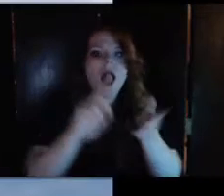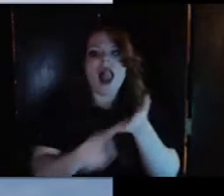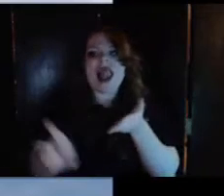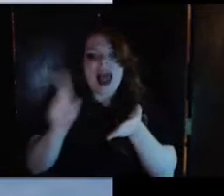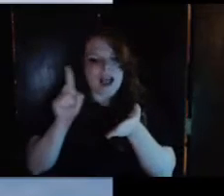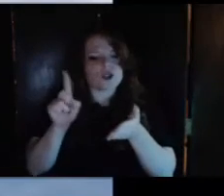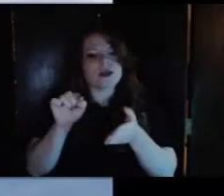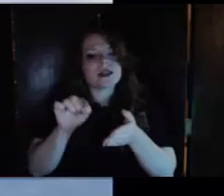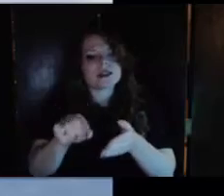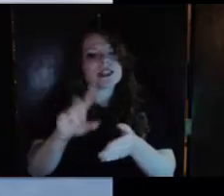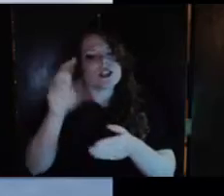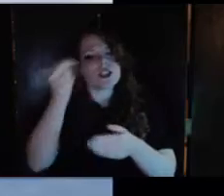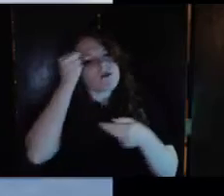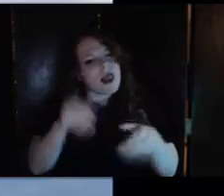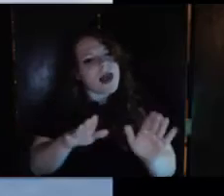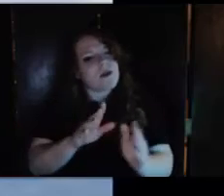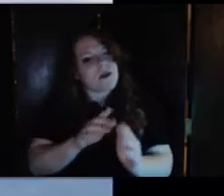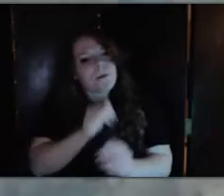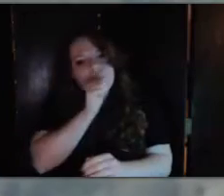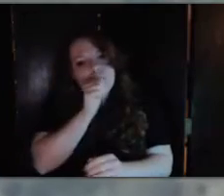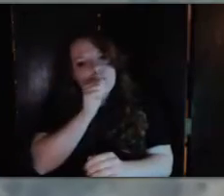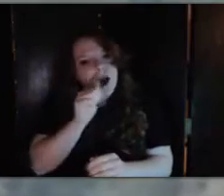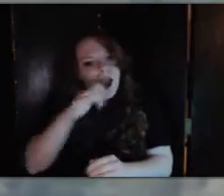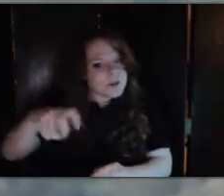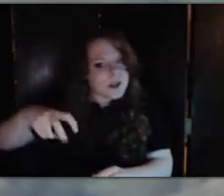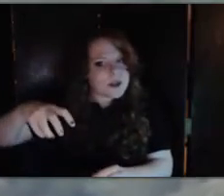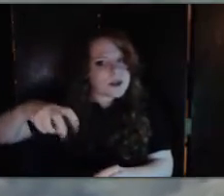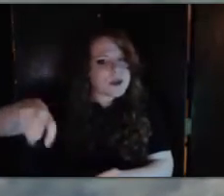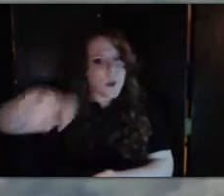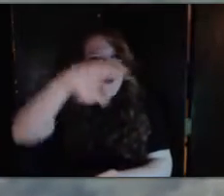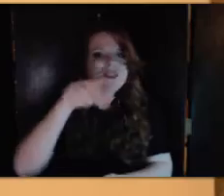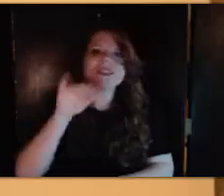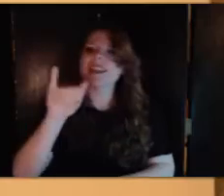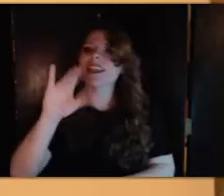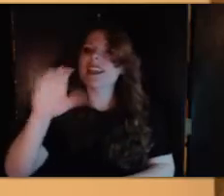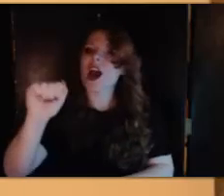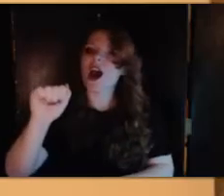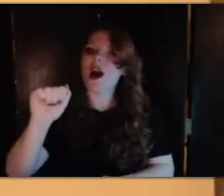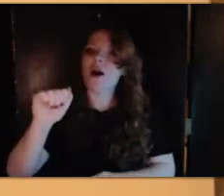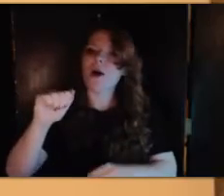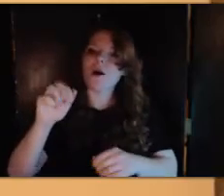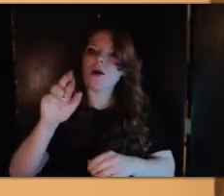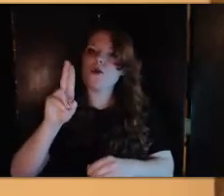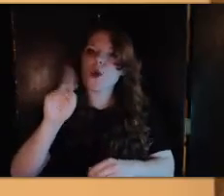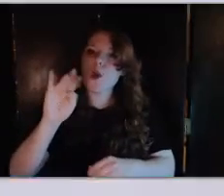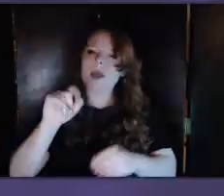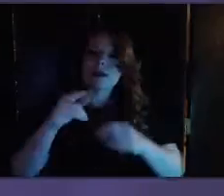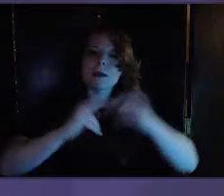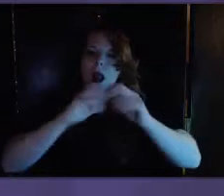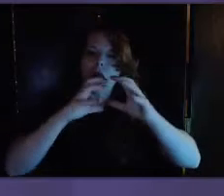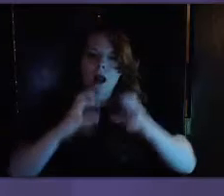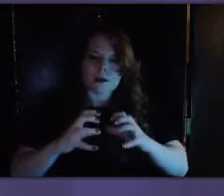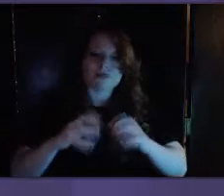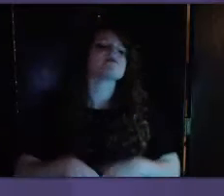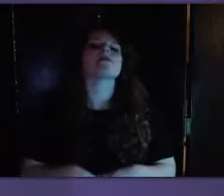Peruvian government rewarded him with a private tour of the Incan ruins. And now here's the second part of today's